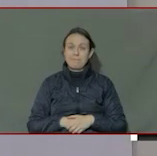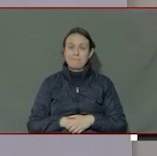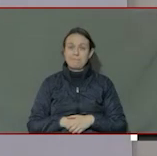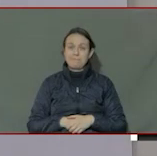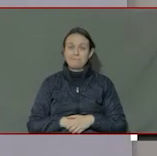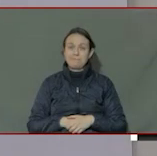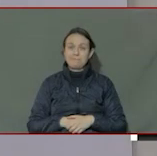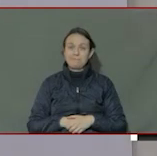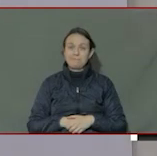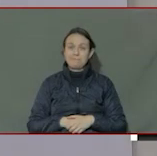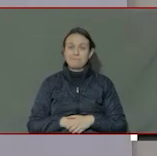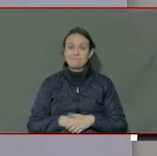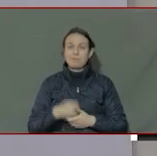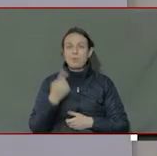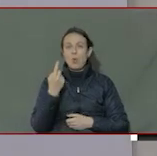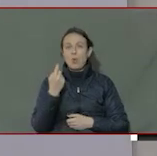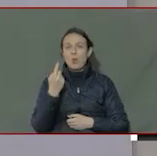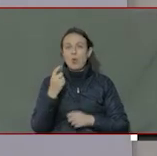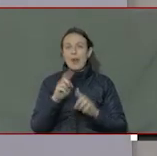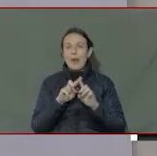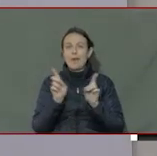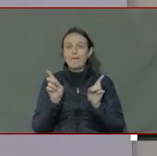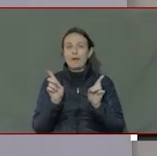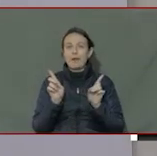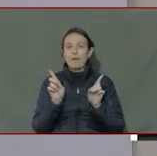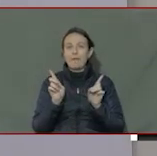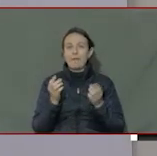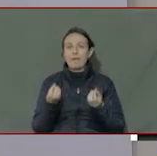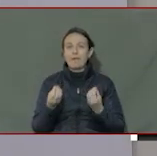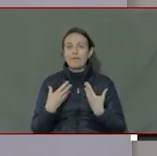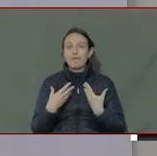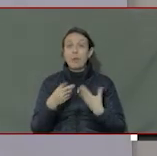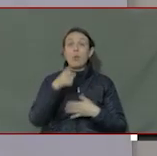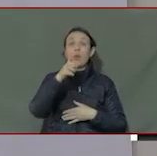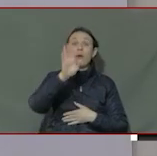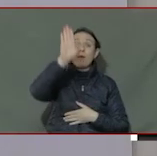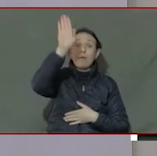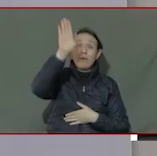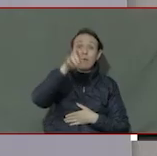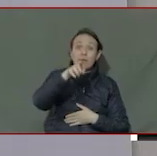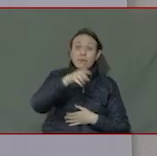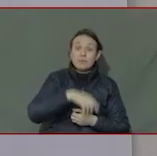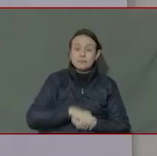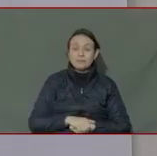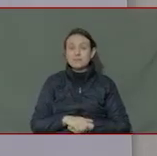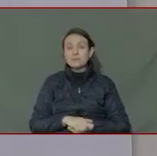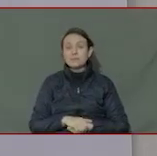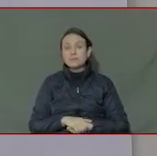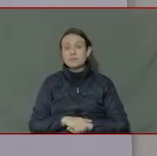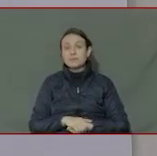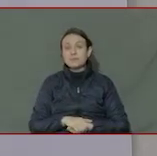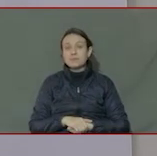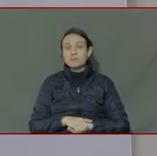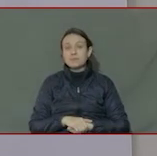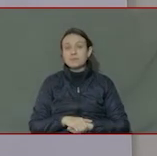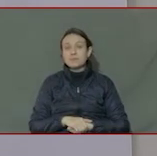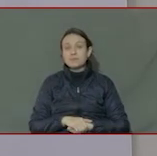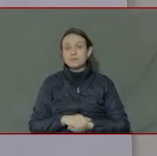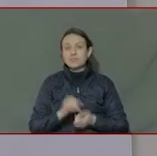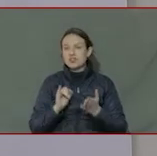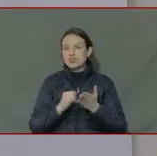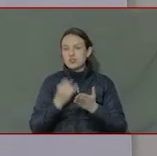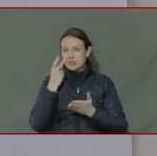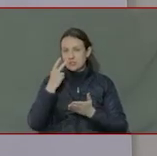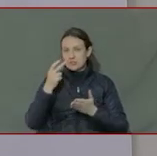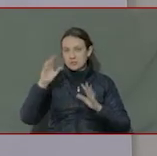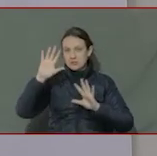Who can spot a difference? There's one. Thank you so much. So just from looking at the 2